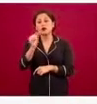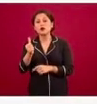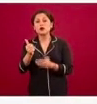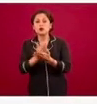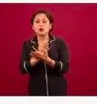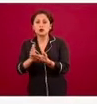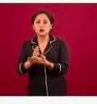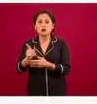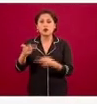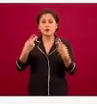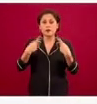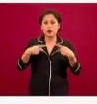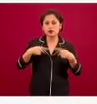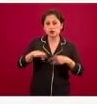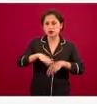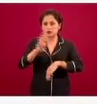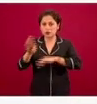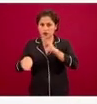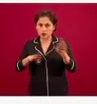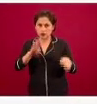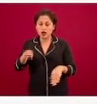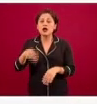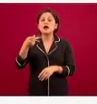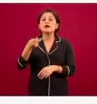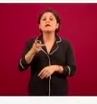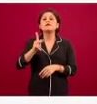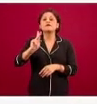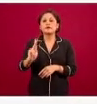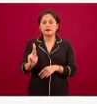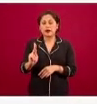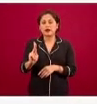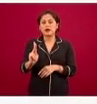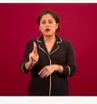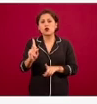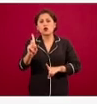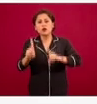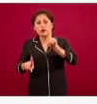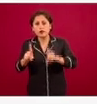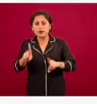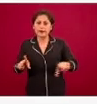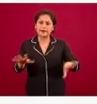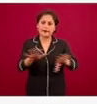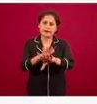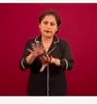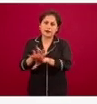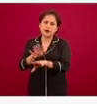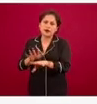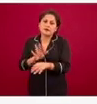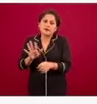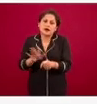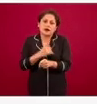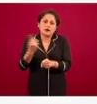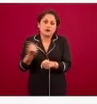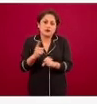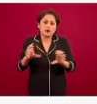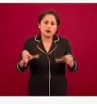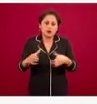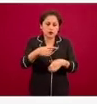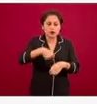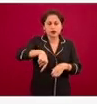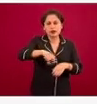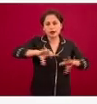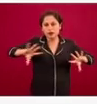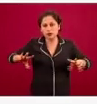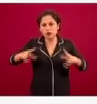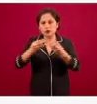Here we have the mortality, which is a different statistic, and we can see how there